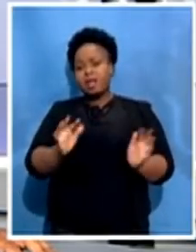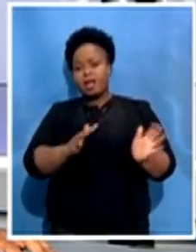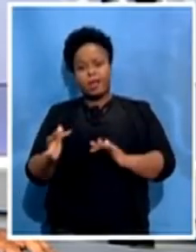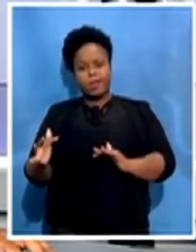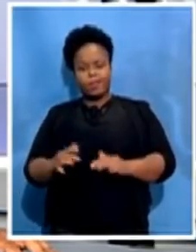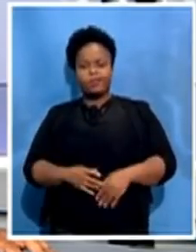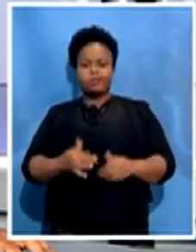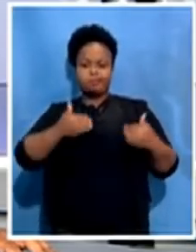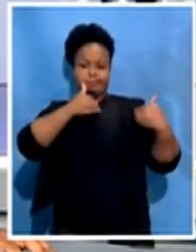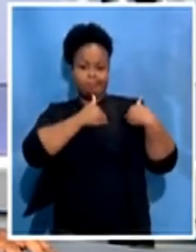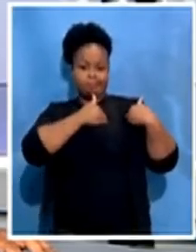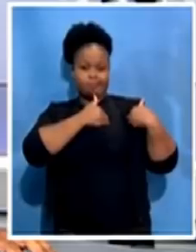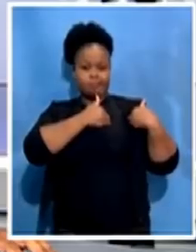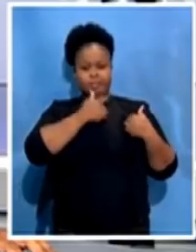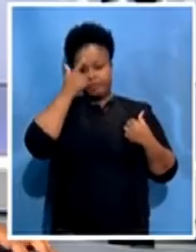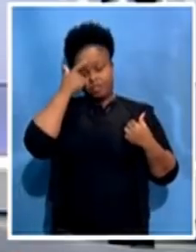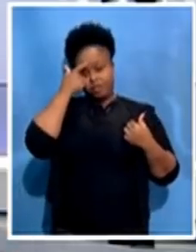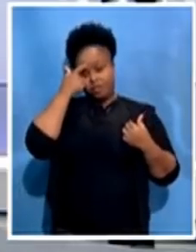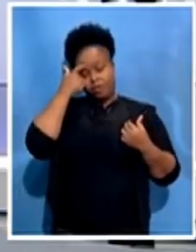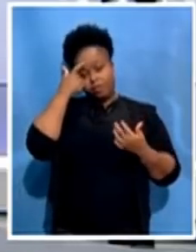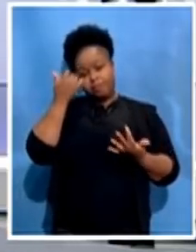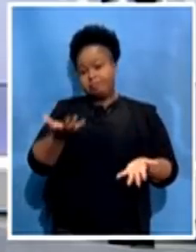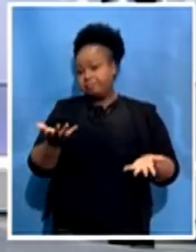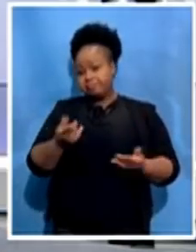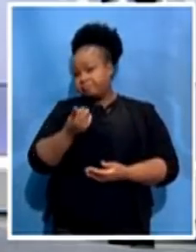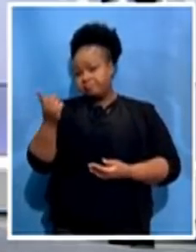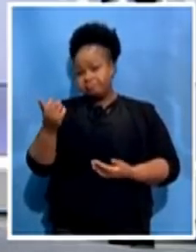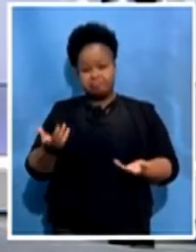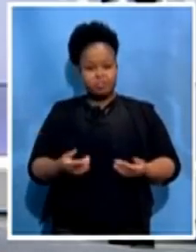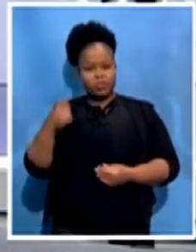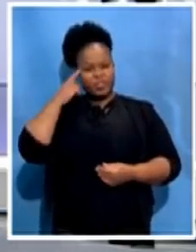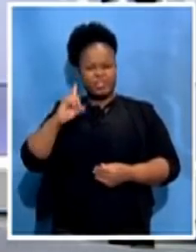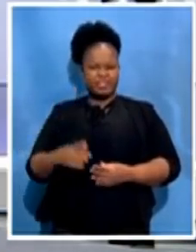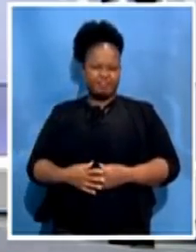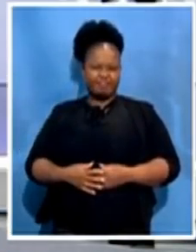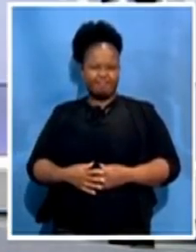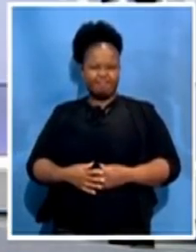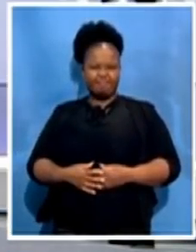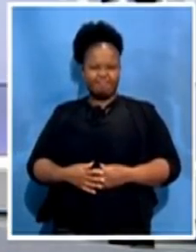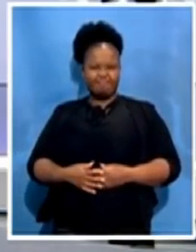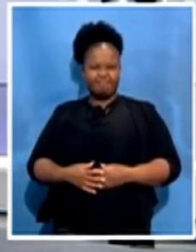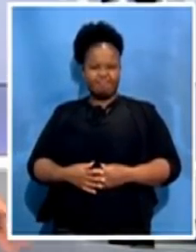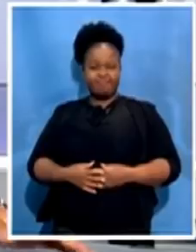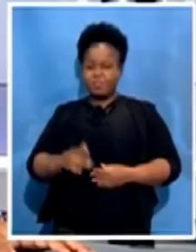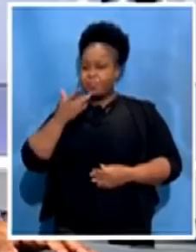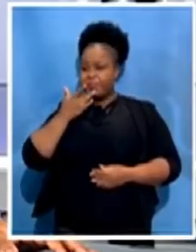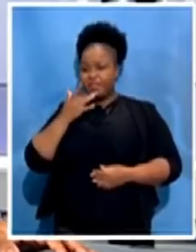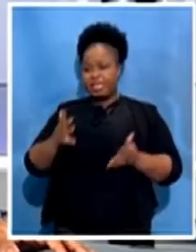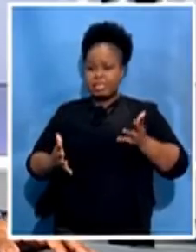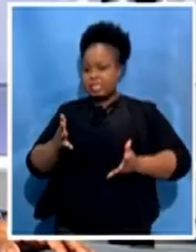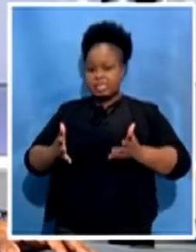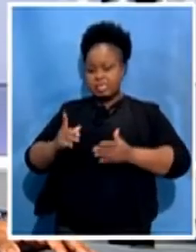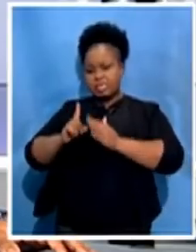well? What do you reckon? Do you prefer going to the malls or online? Send us your thoughts at the